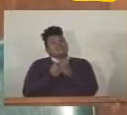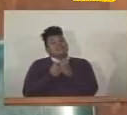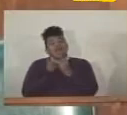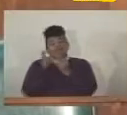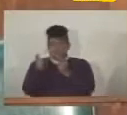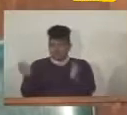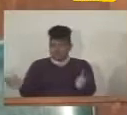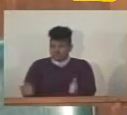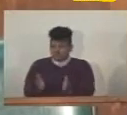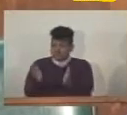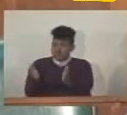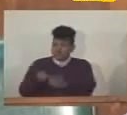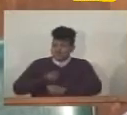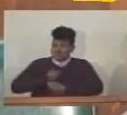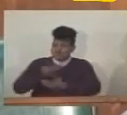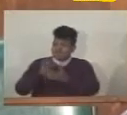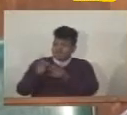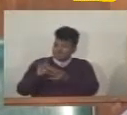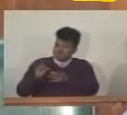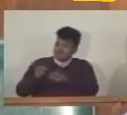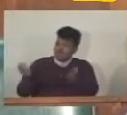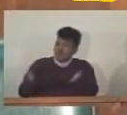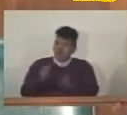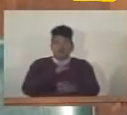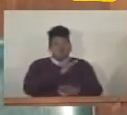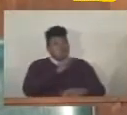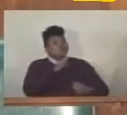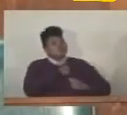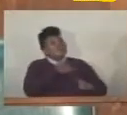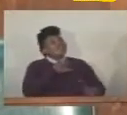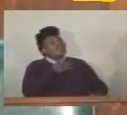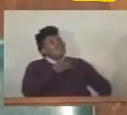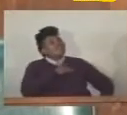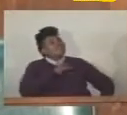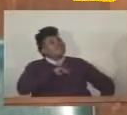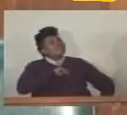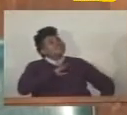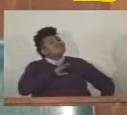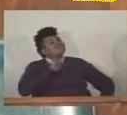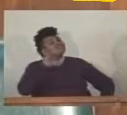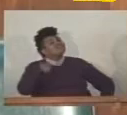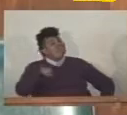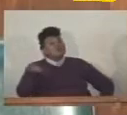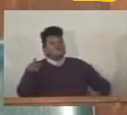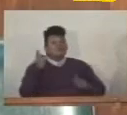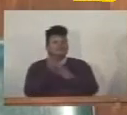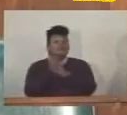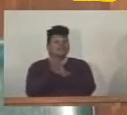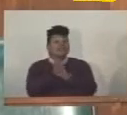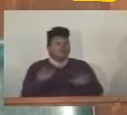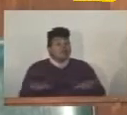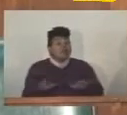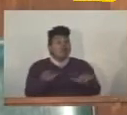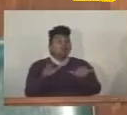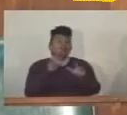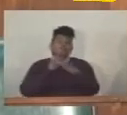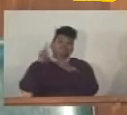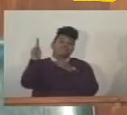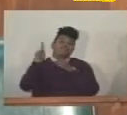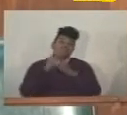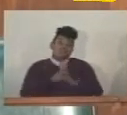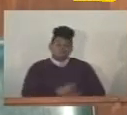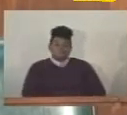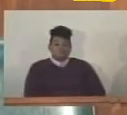of encouragement to the security forces so that they keep acting